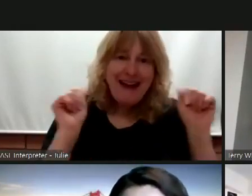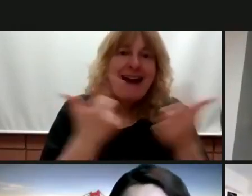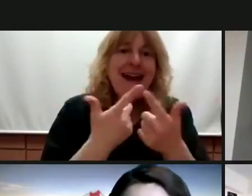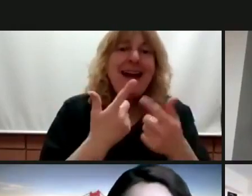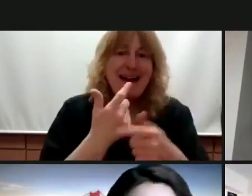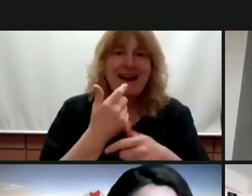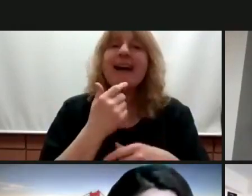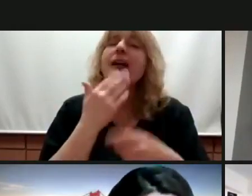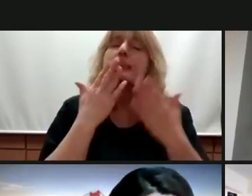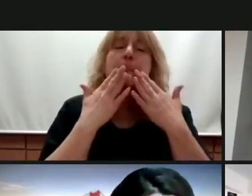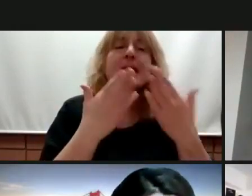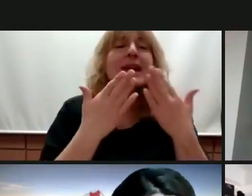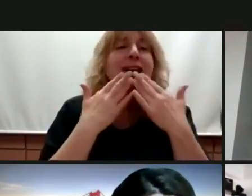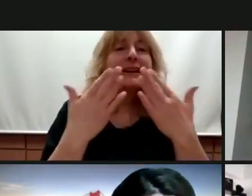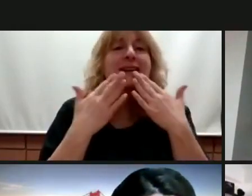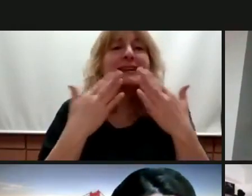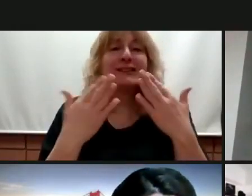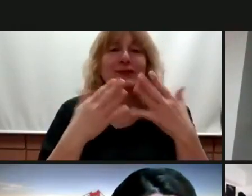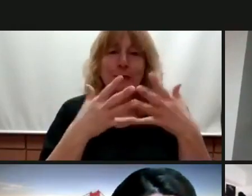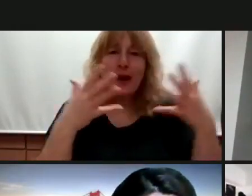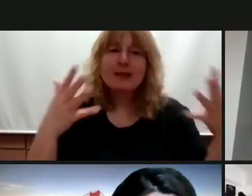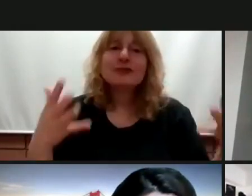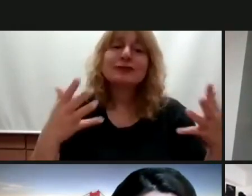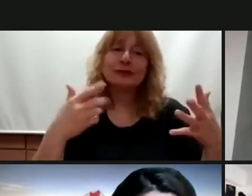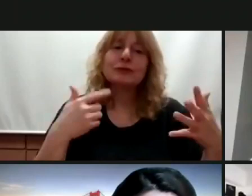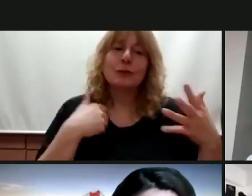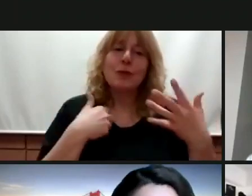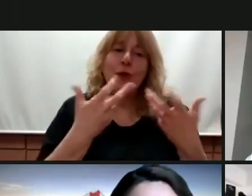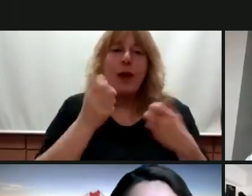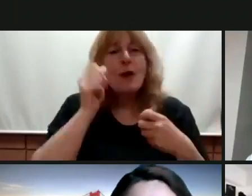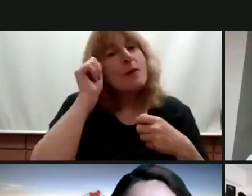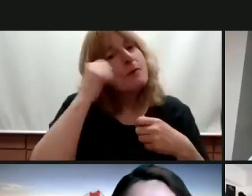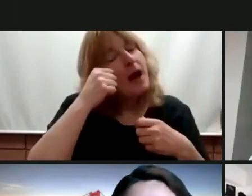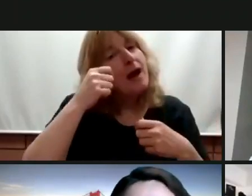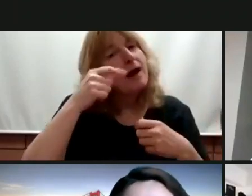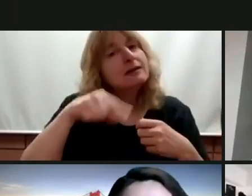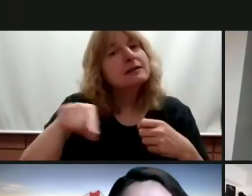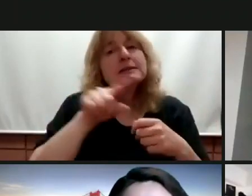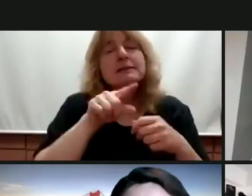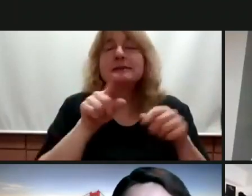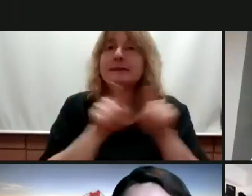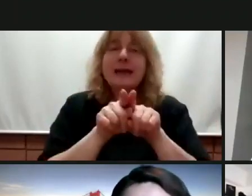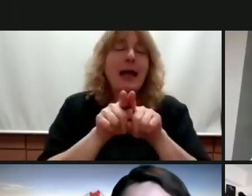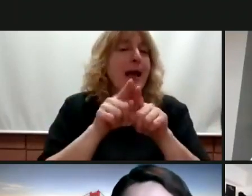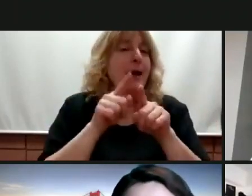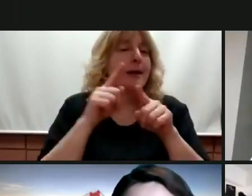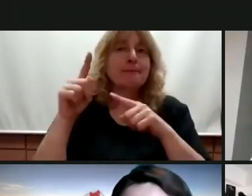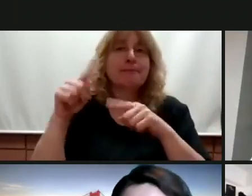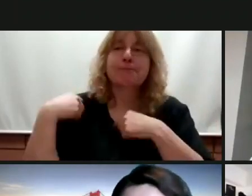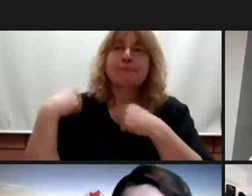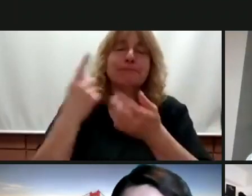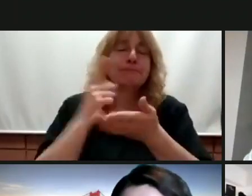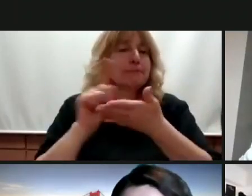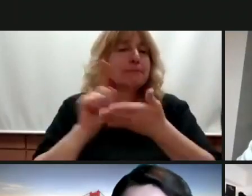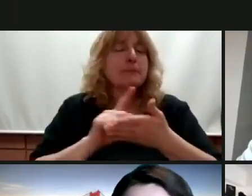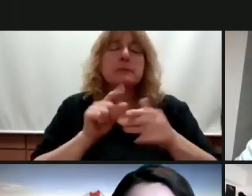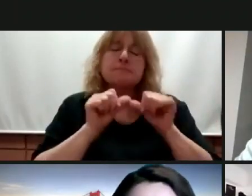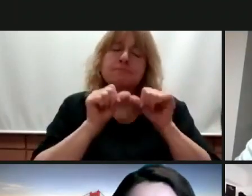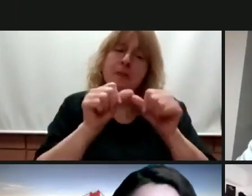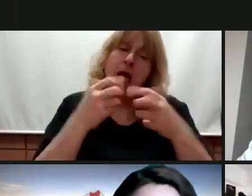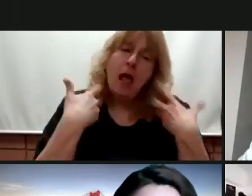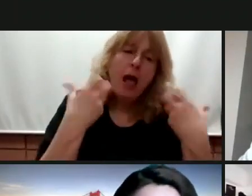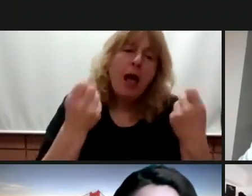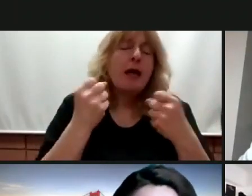Everyone, thank you so much. And we want to remind everybody, like we do every week, to stay healthy, stay powerful, and